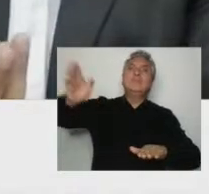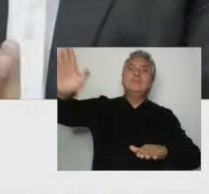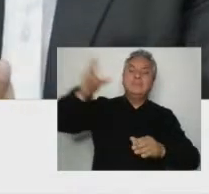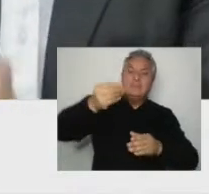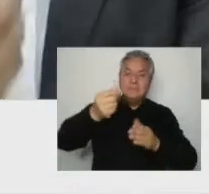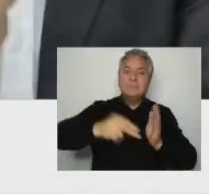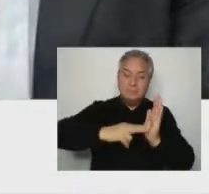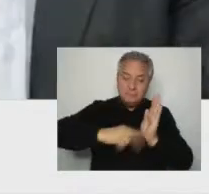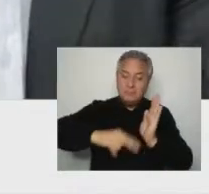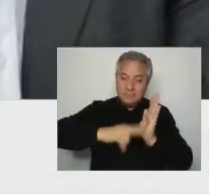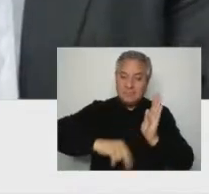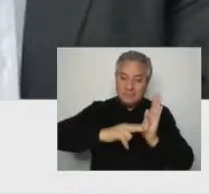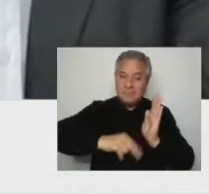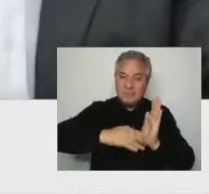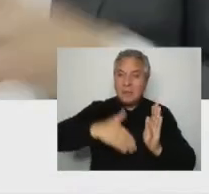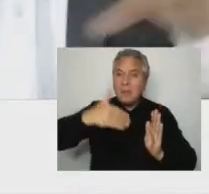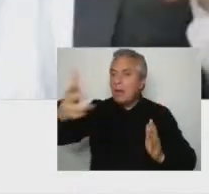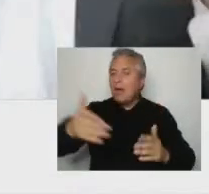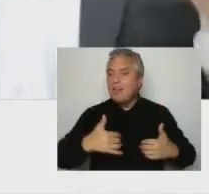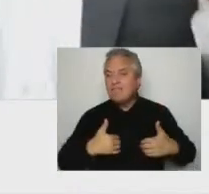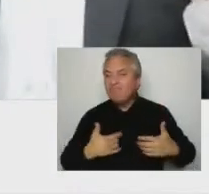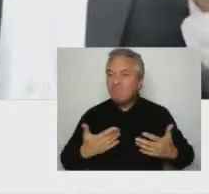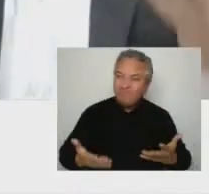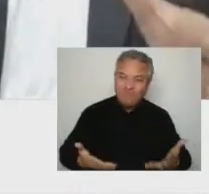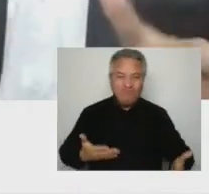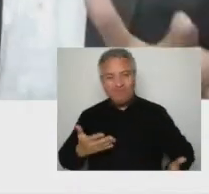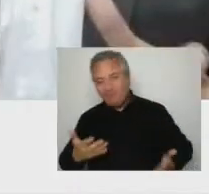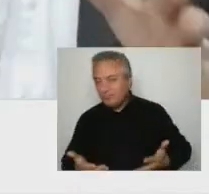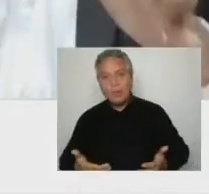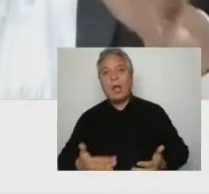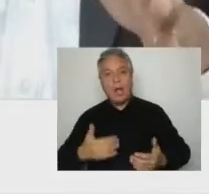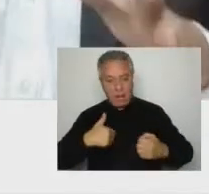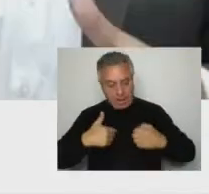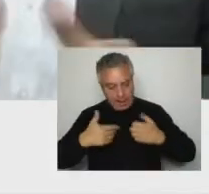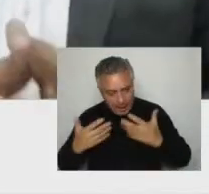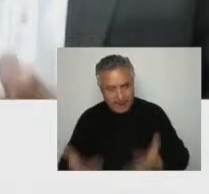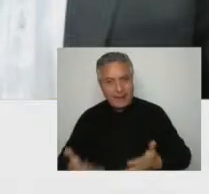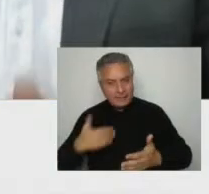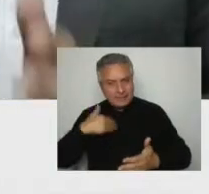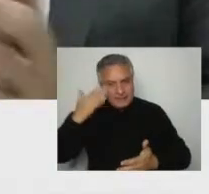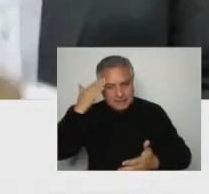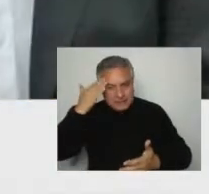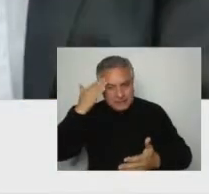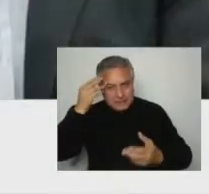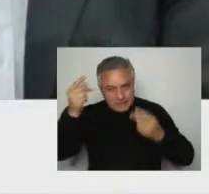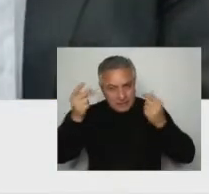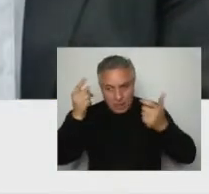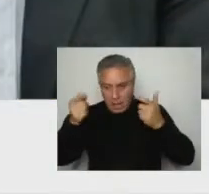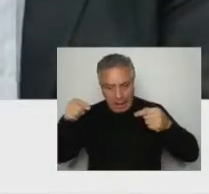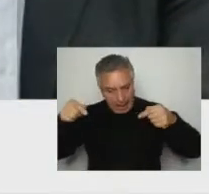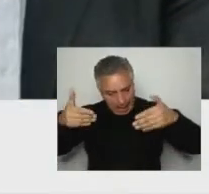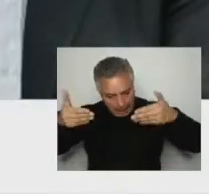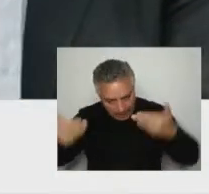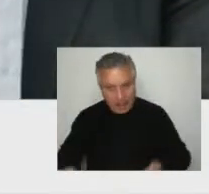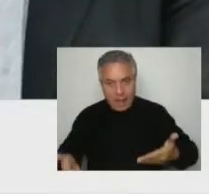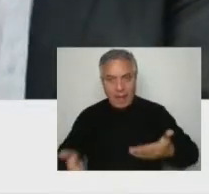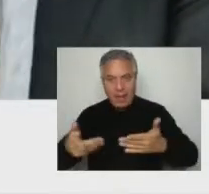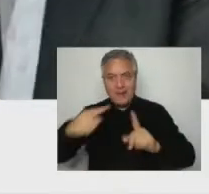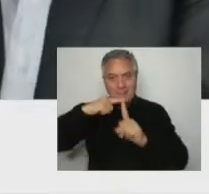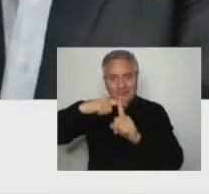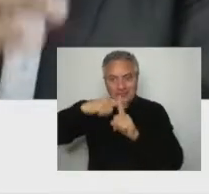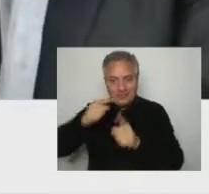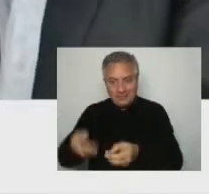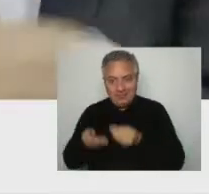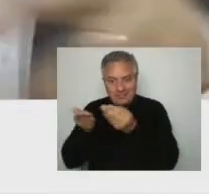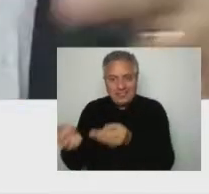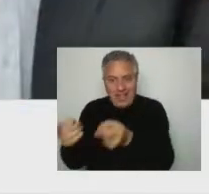understand that the benefits will be received far into the future, and so maybe these clubs would provide